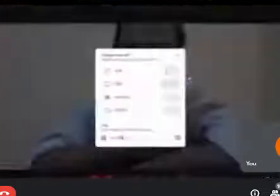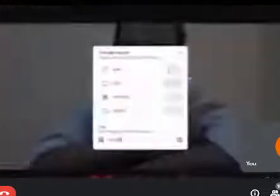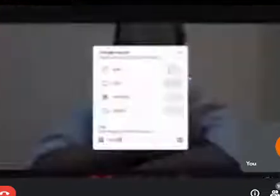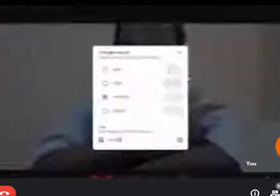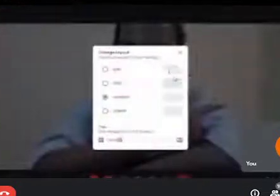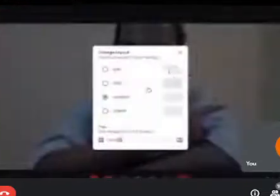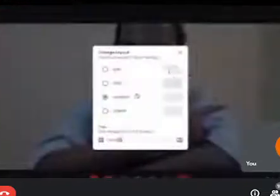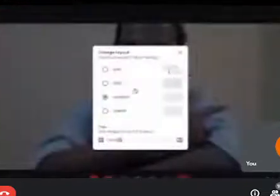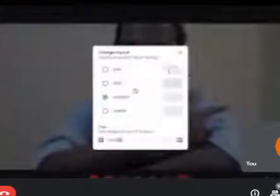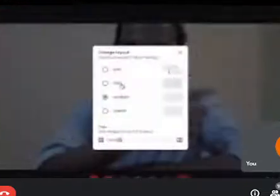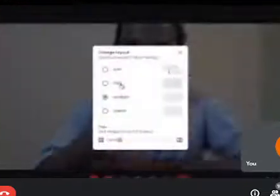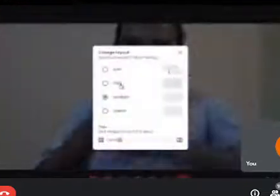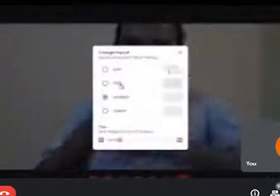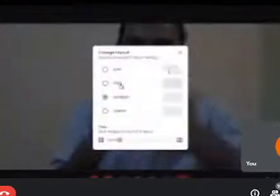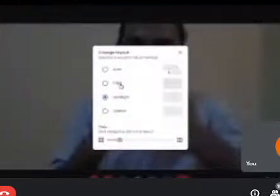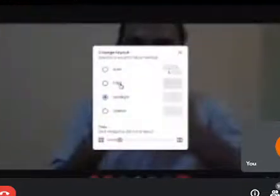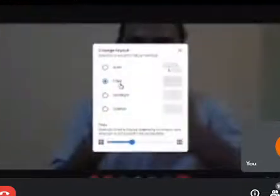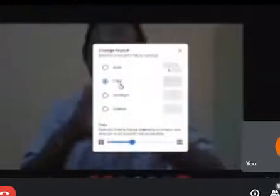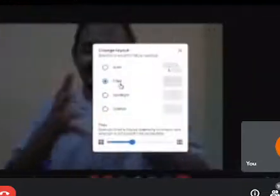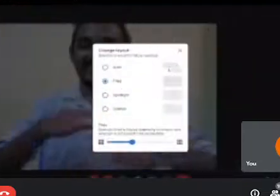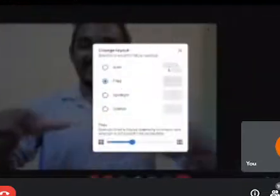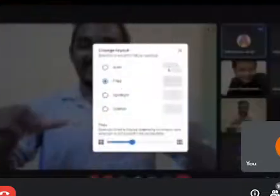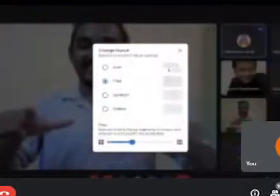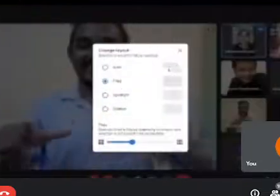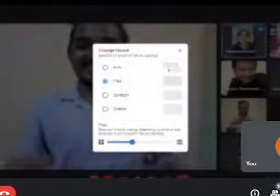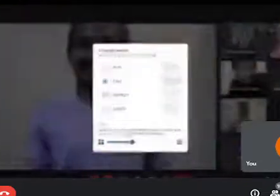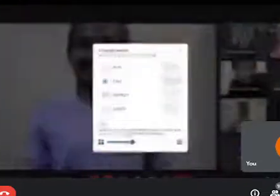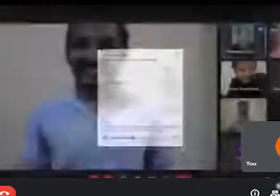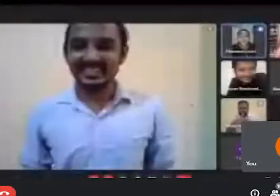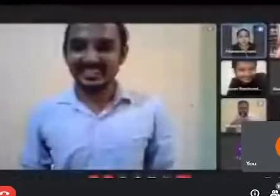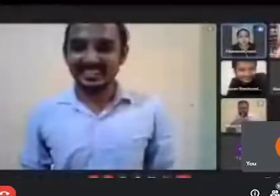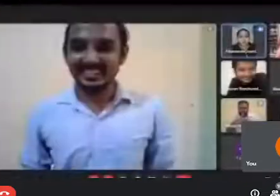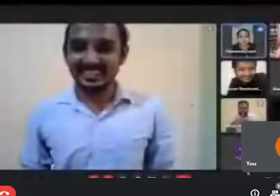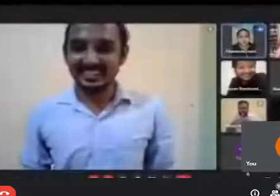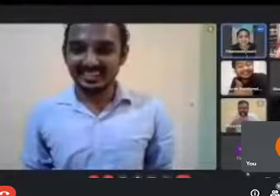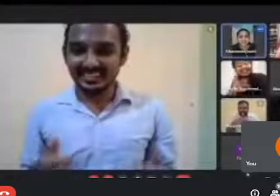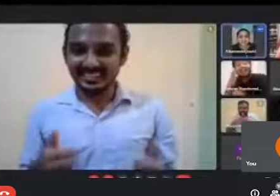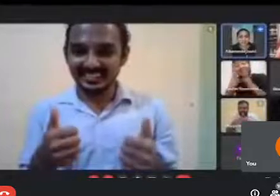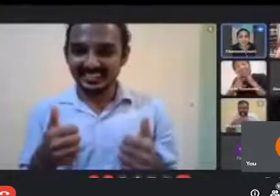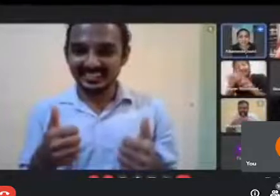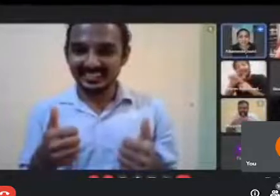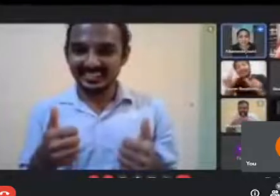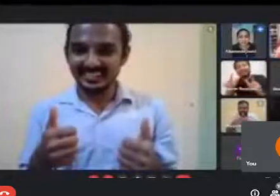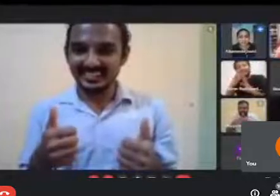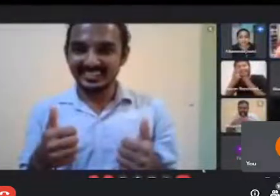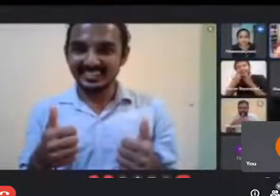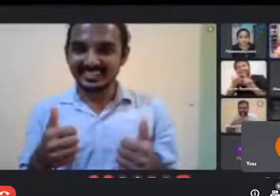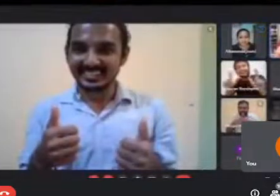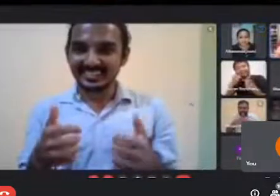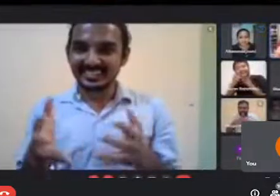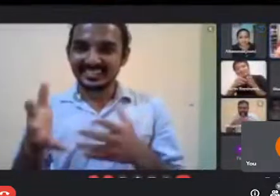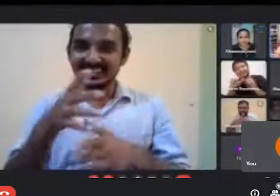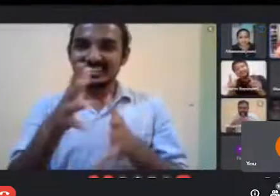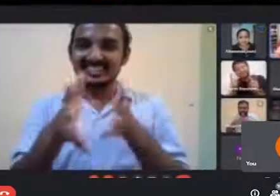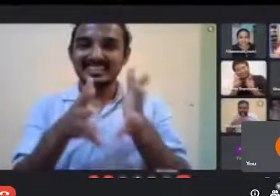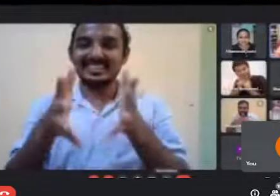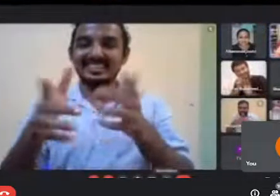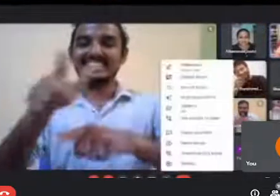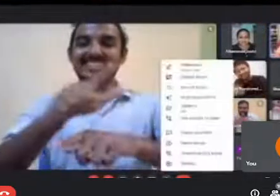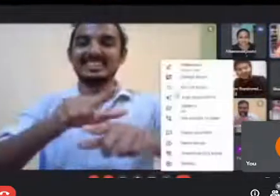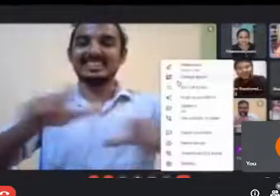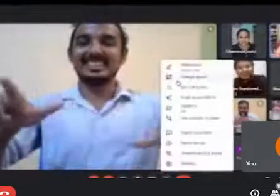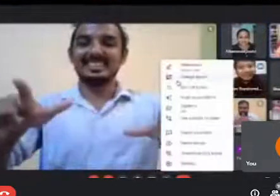do? You just see Nirav is doing. We will do it. So Nirav. the audience are requested to follow. All right,